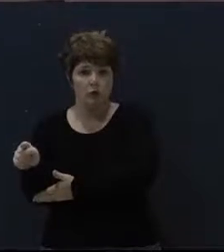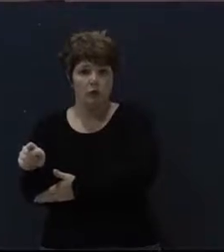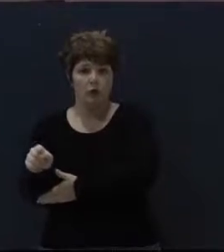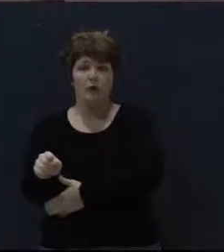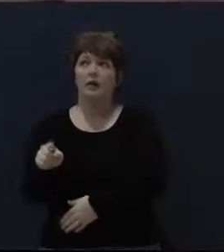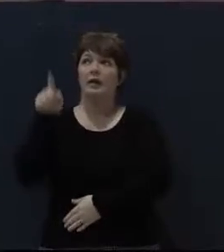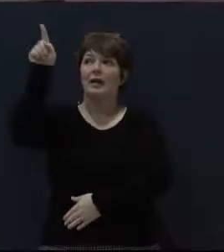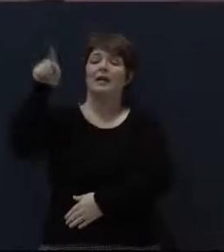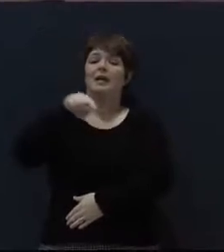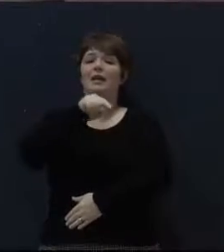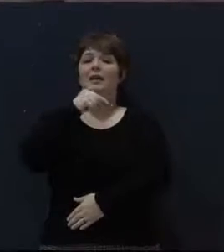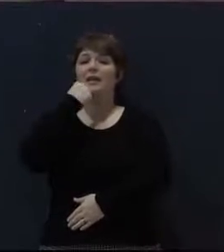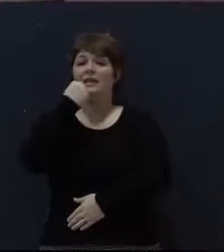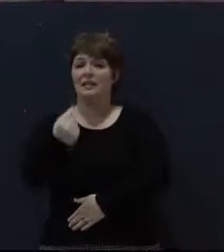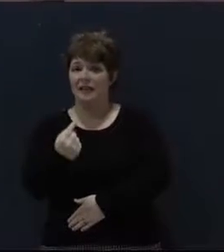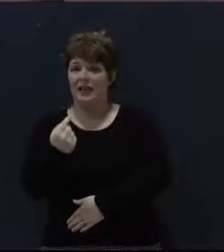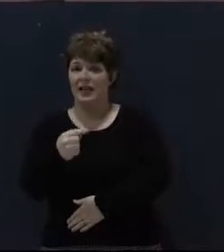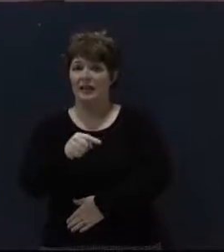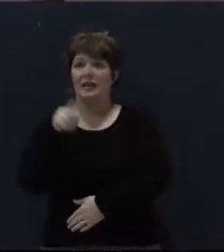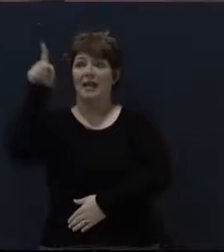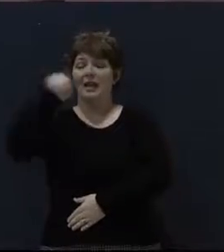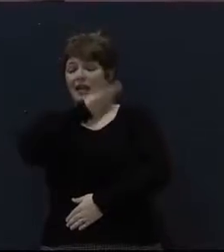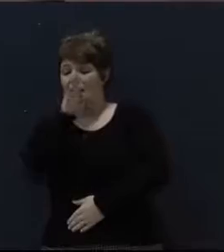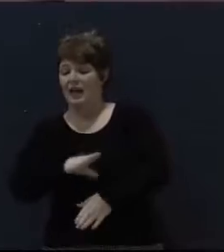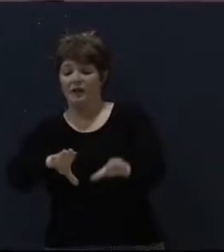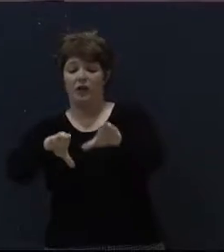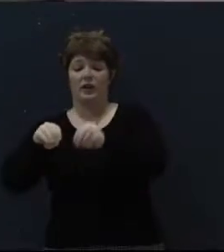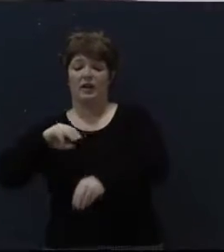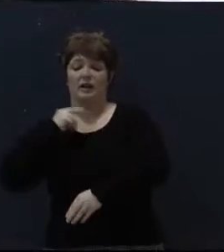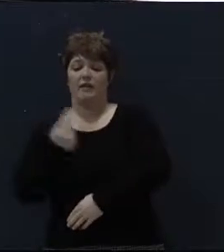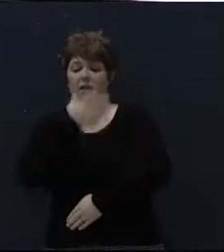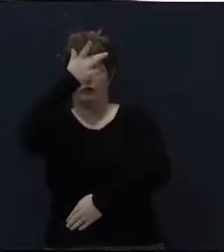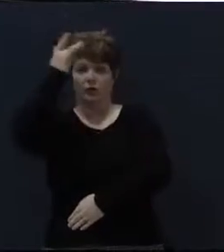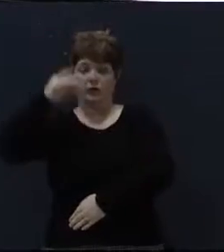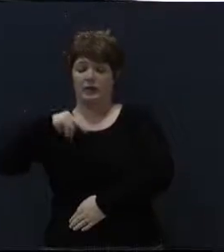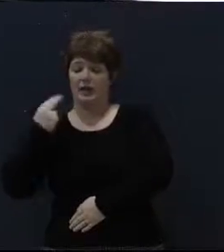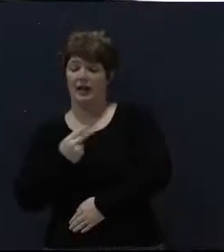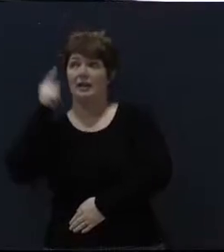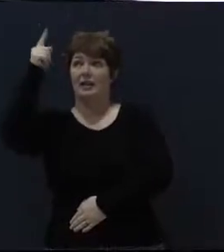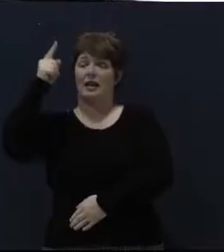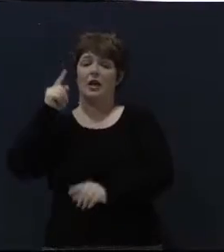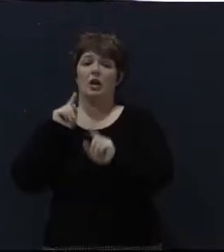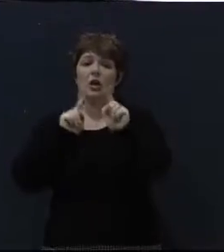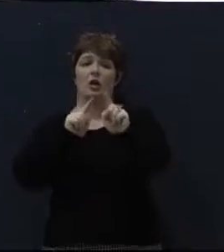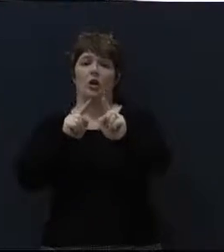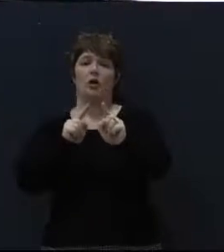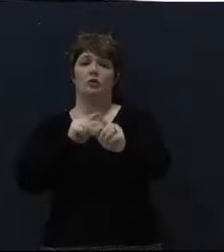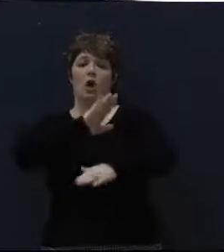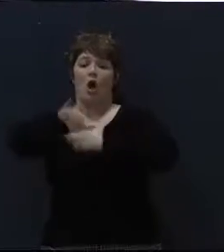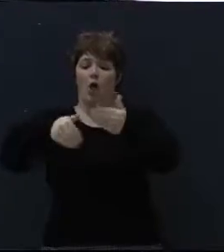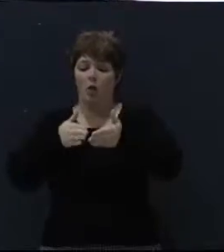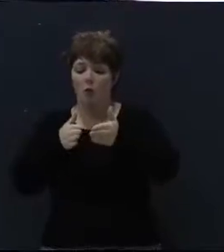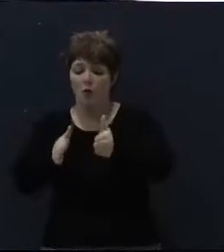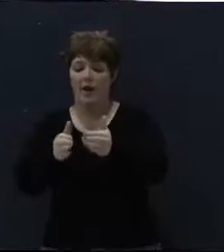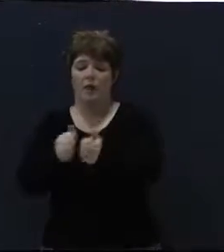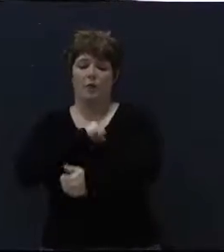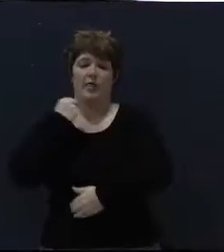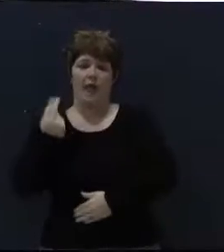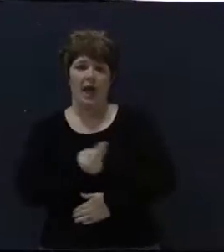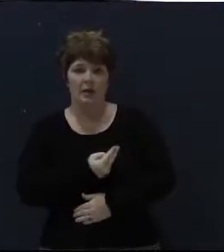he'd never leave us nor forsake us. He said he'd go all the way with us. I still believe that. Say amen right